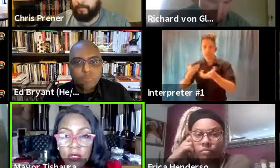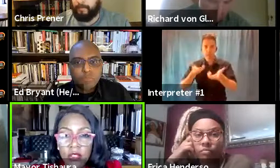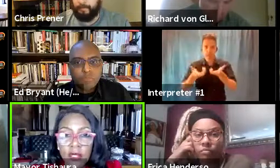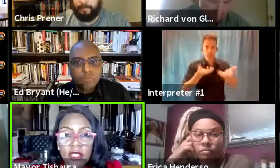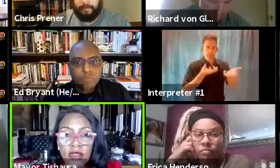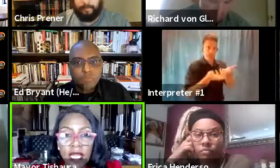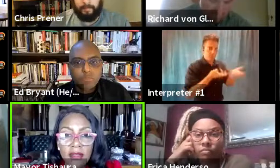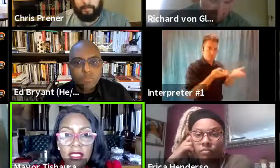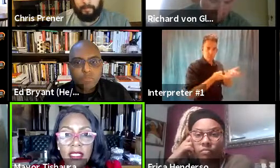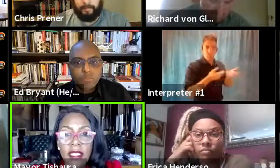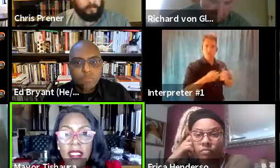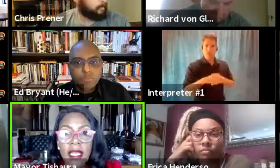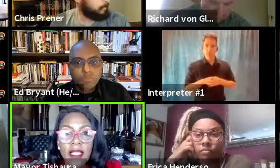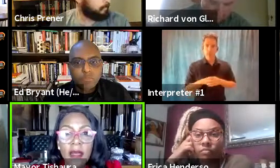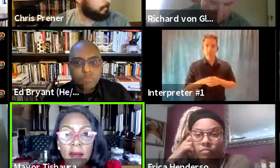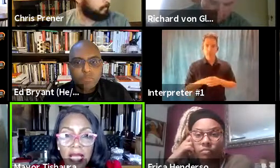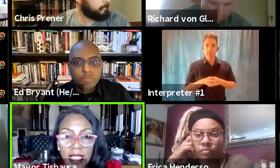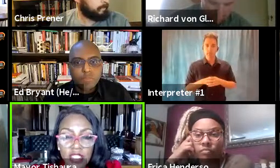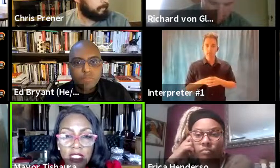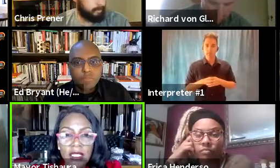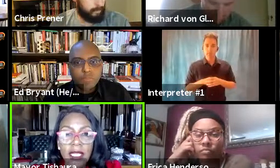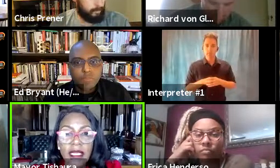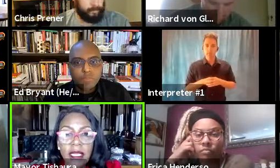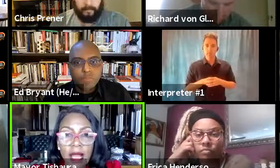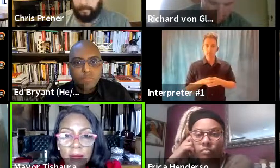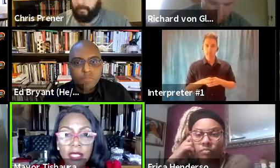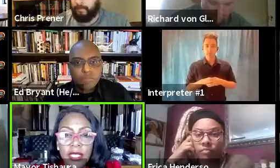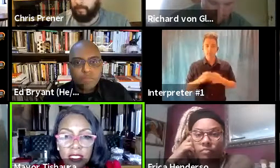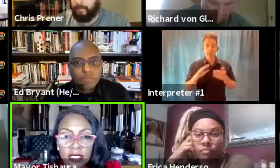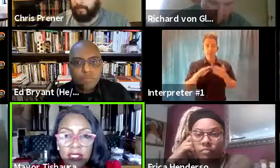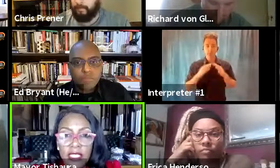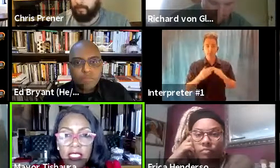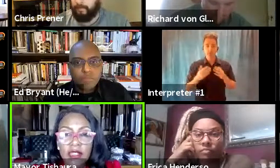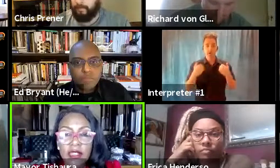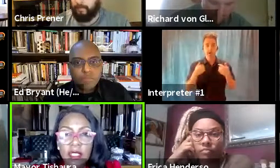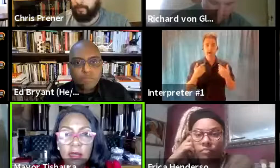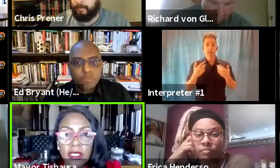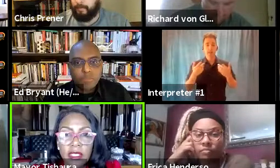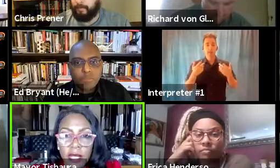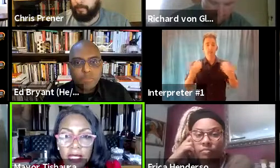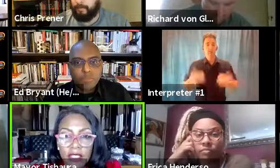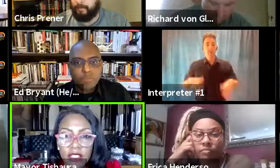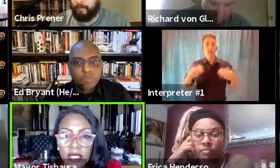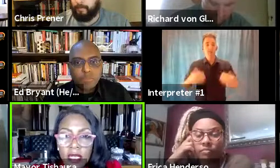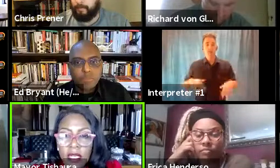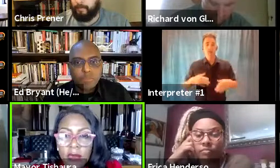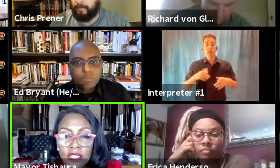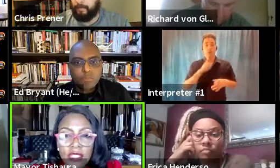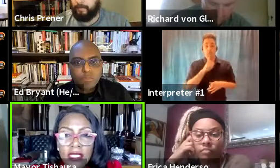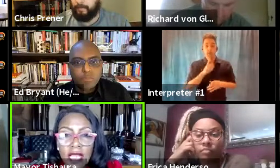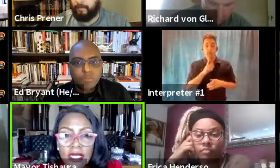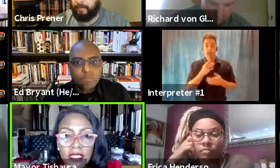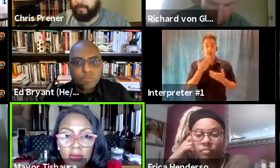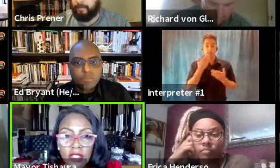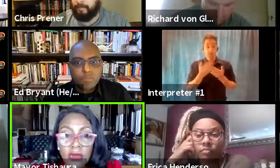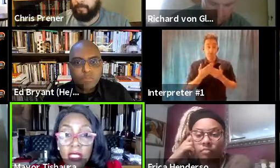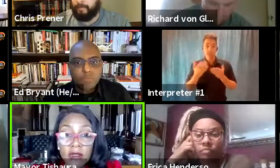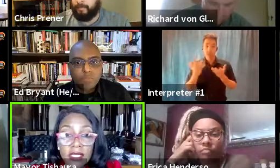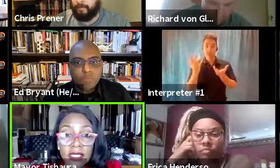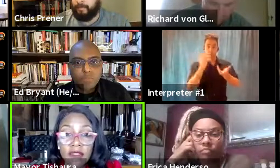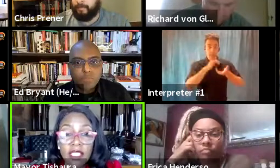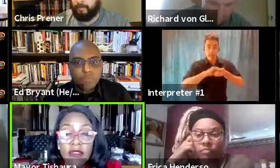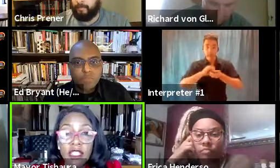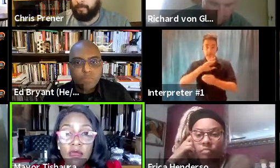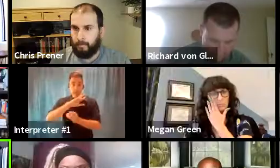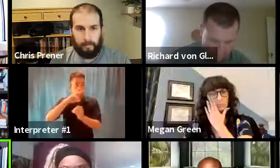Relief Working Group has drafted a compassionate and comprehensive initial stimulus package, which is designed to meet the